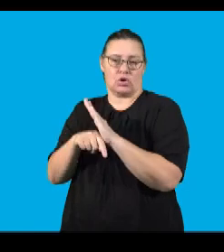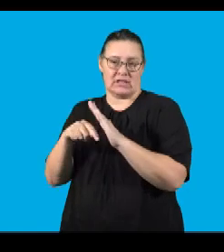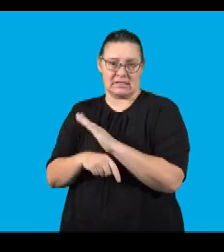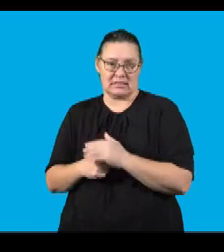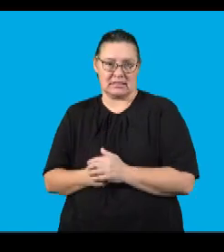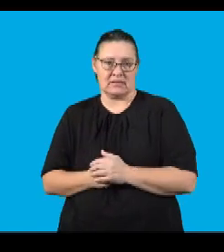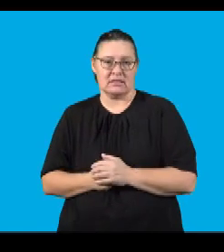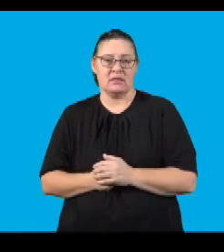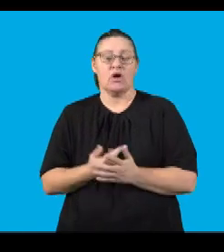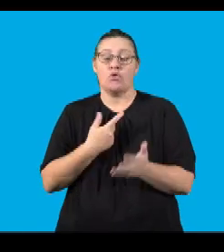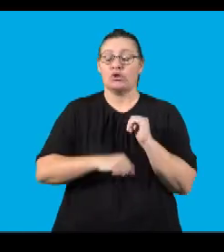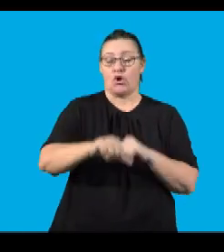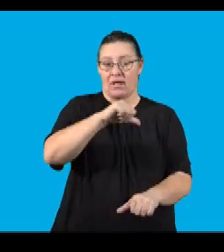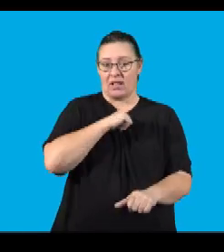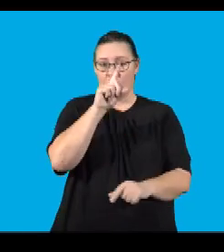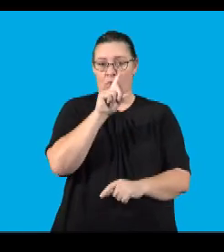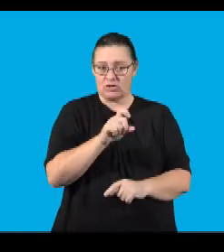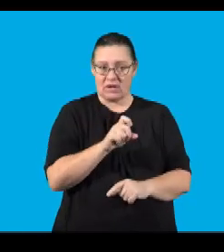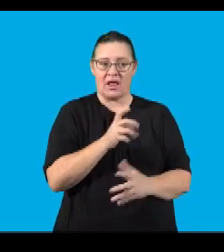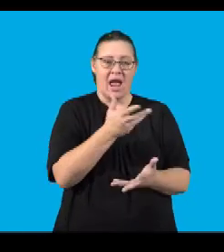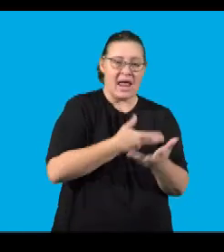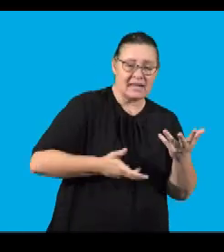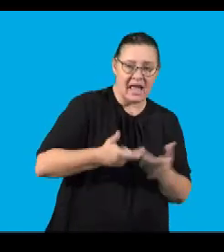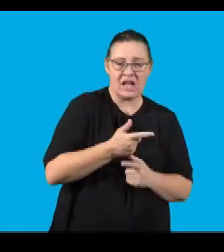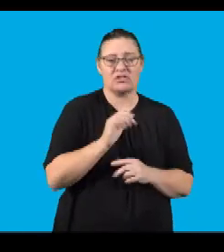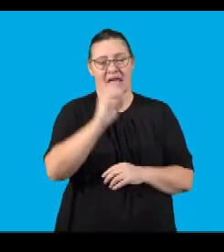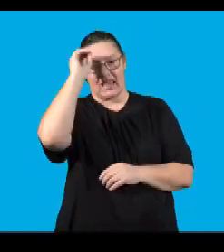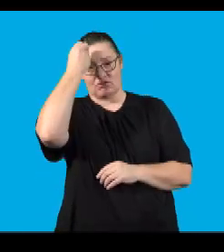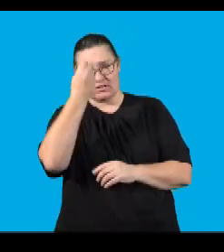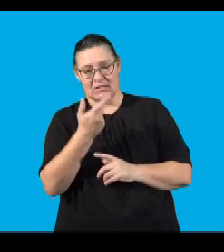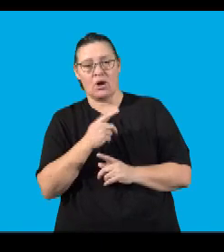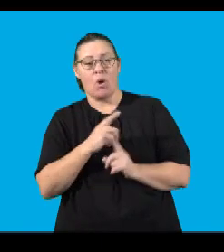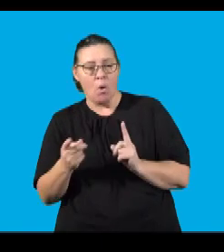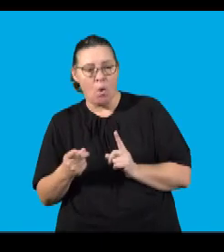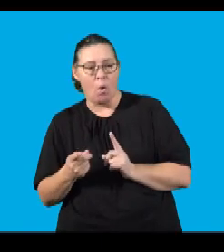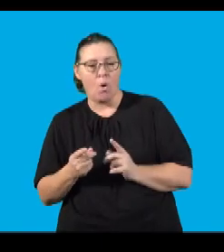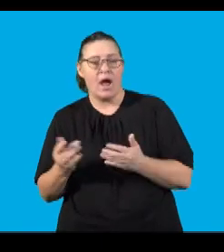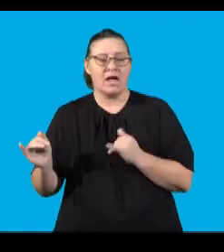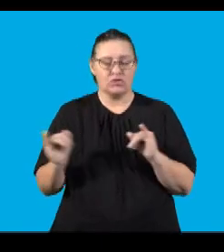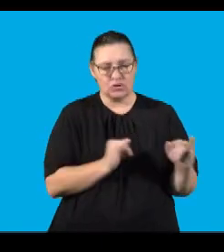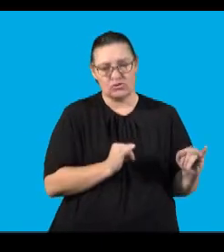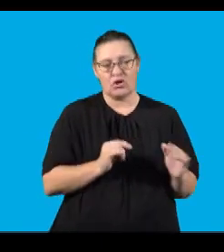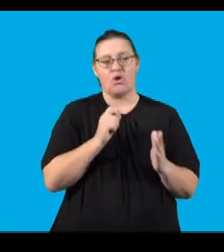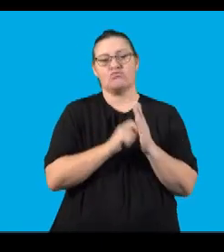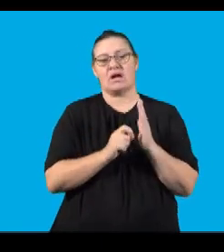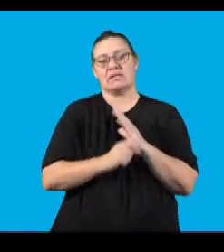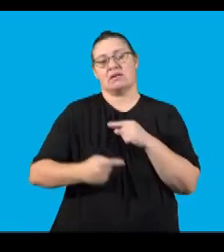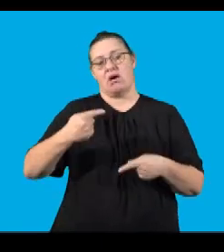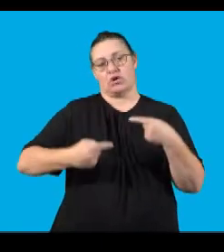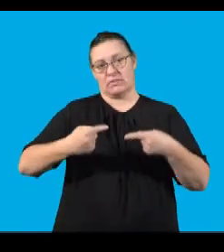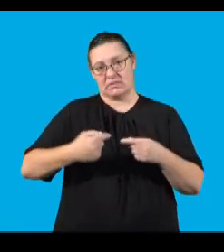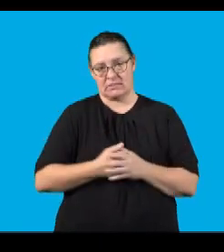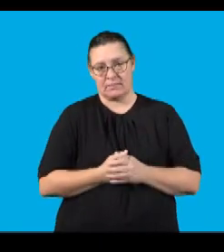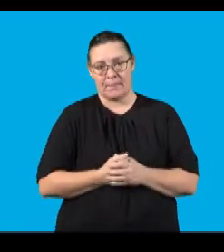context. Of course, rhetorical questions engages the reader's interest or it introduces the writer's